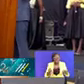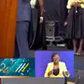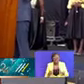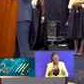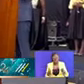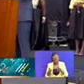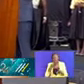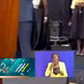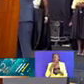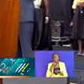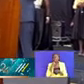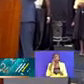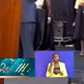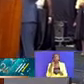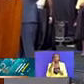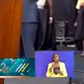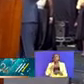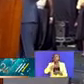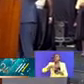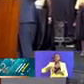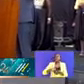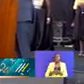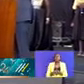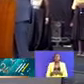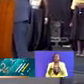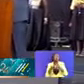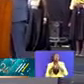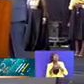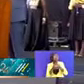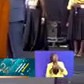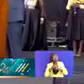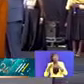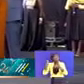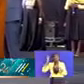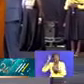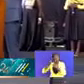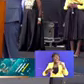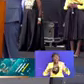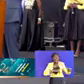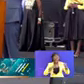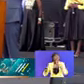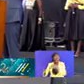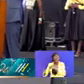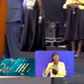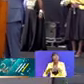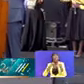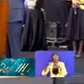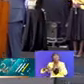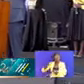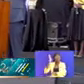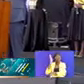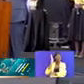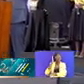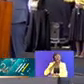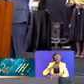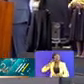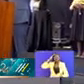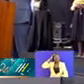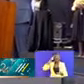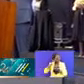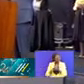men speak and everything stagnates but the last move is the move of God and I want